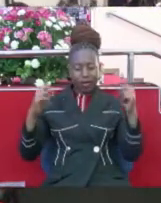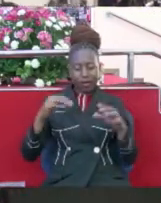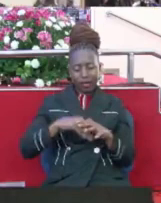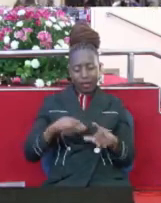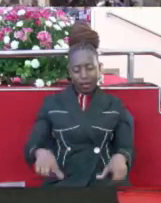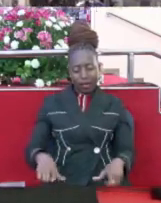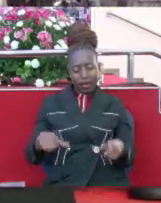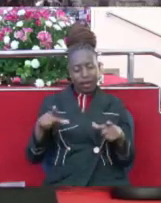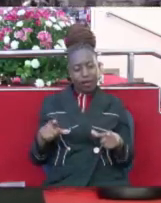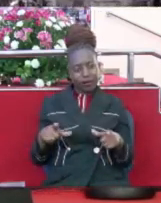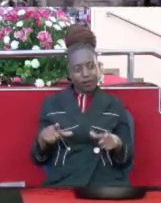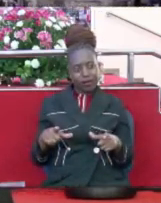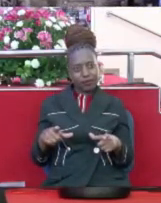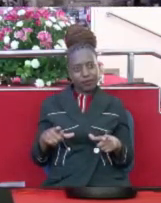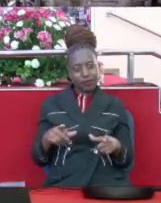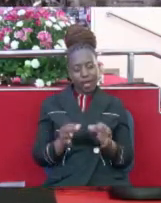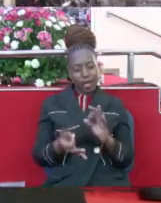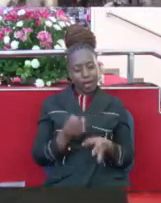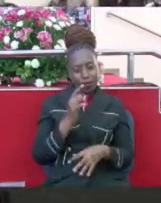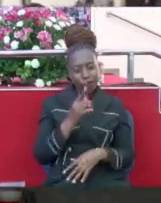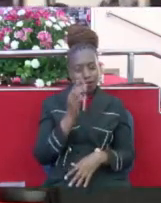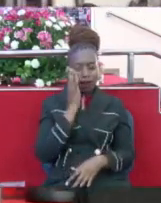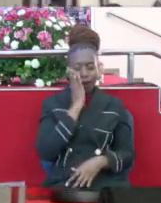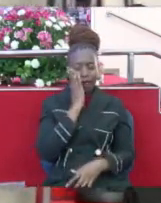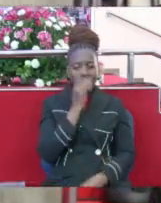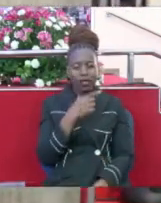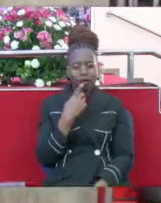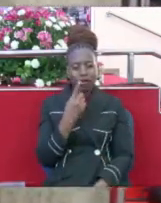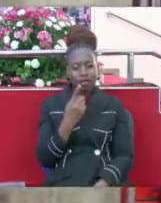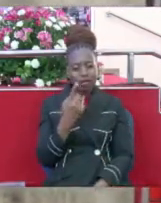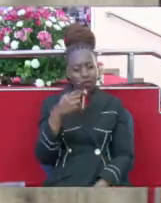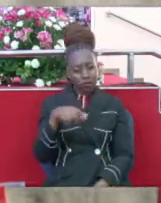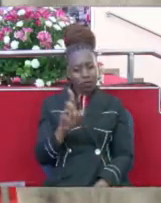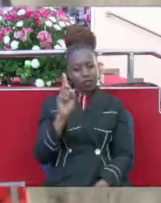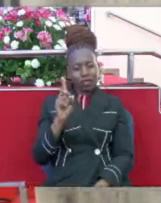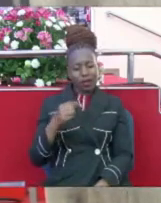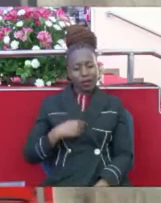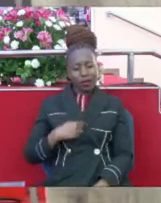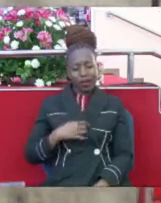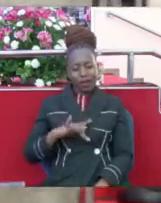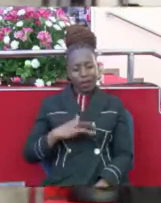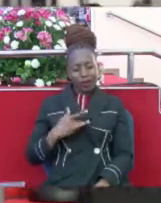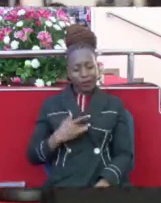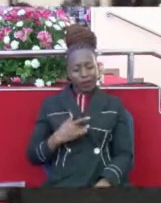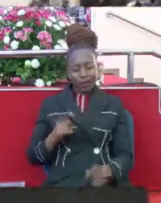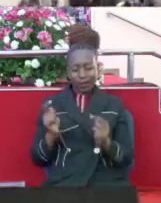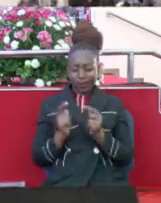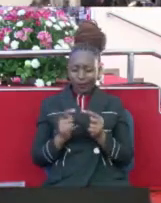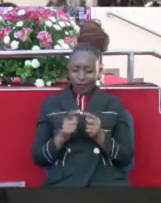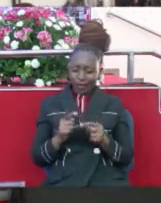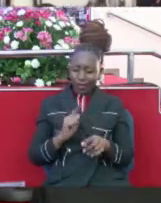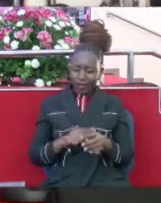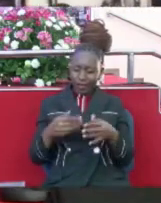ndege kwamba kupana nyumbani. If you're a mother, you are telling yourself, I am the one who went through the labor pains. Kama wewe ni mama utasema wewe ndiye